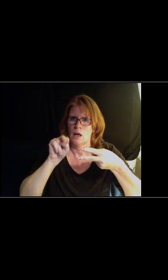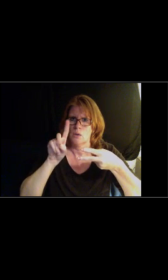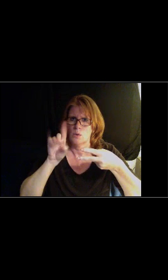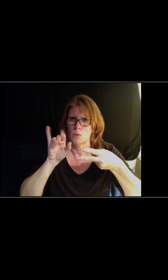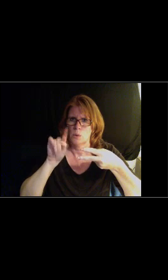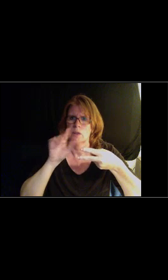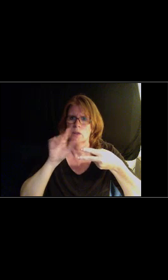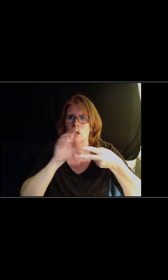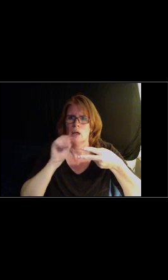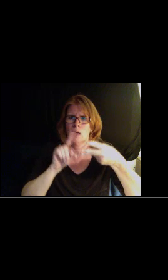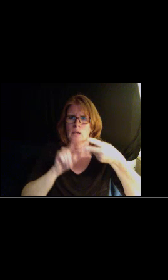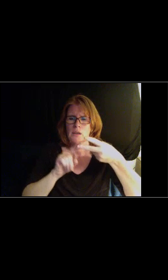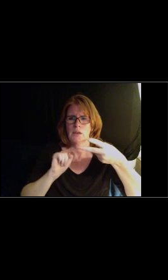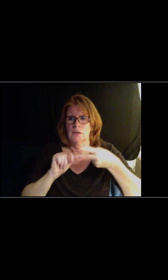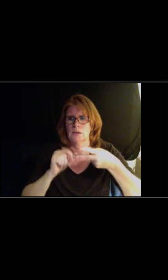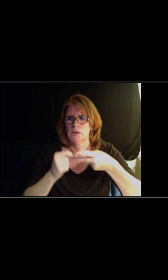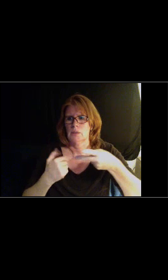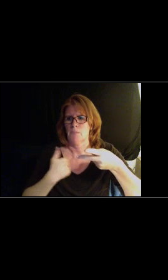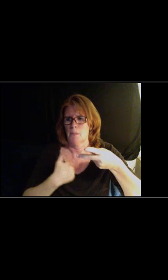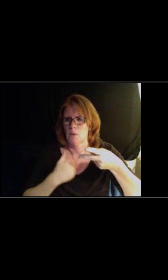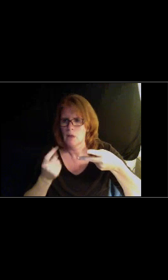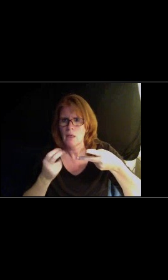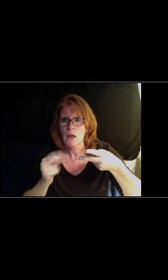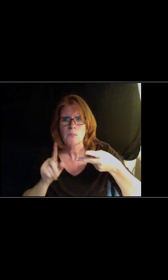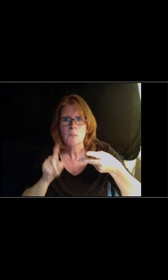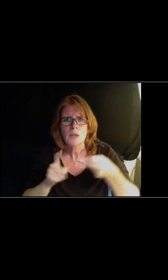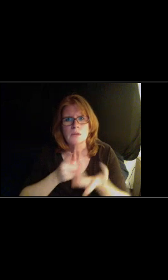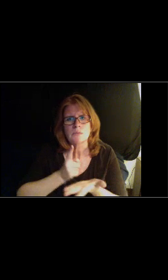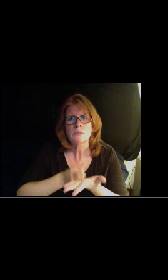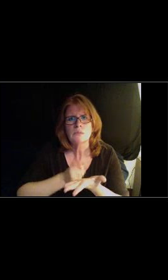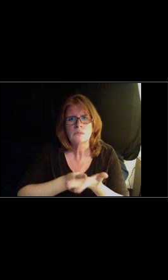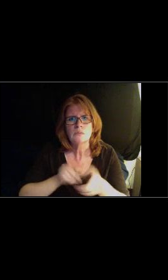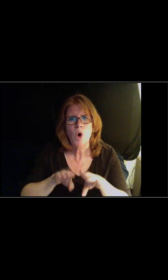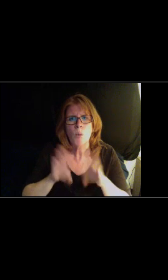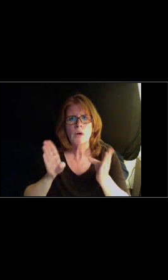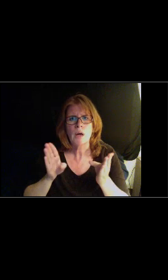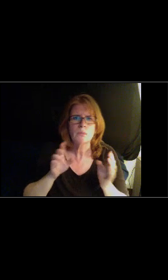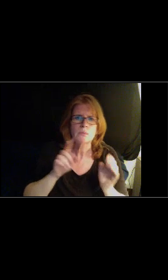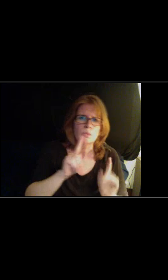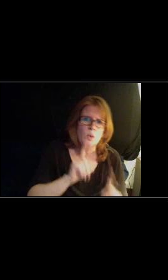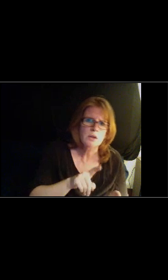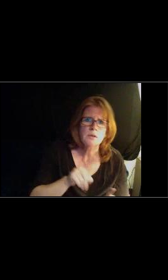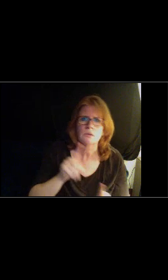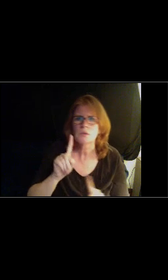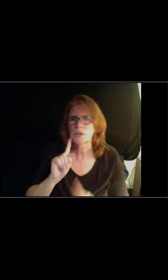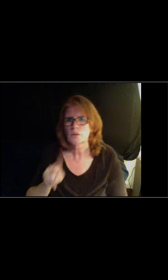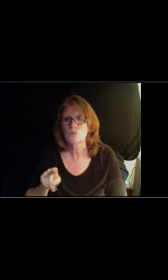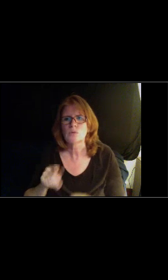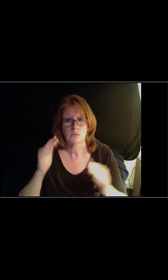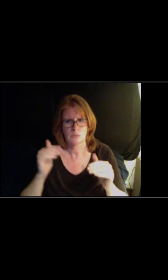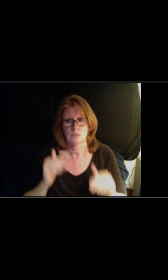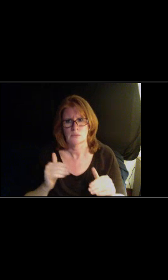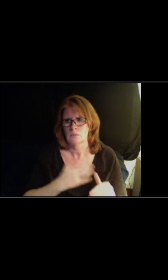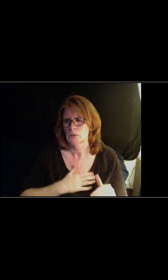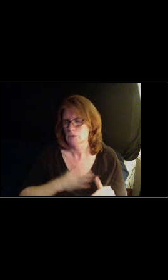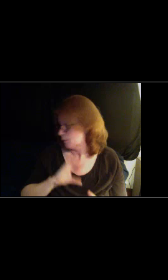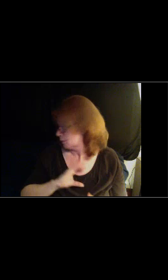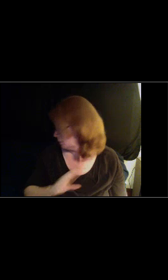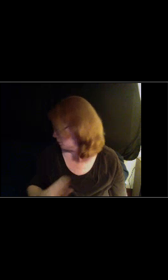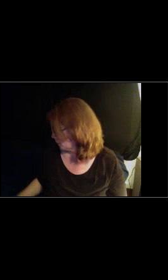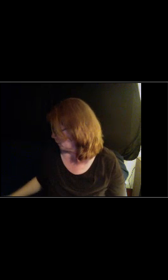of these two metaphors and how we can apply normative ethics to those. I really would like to open